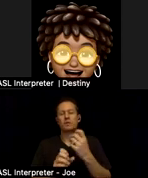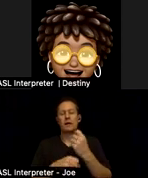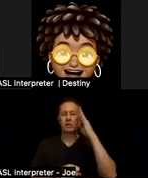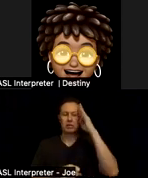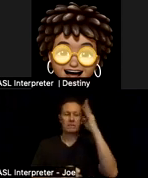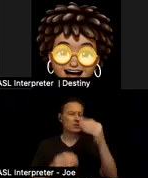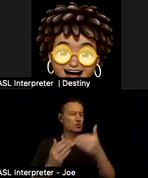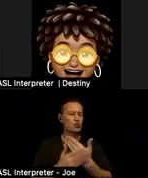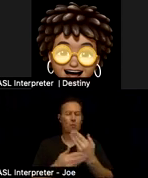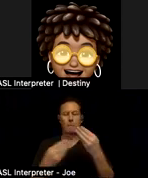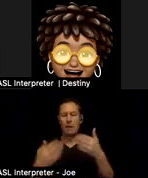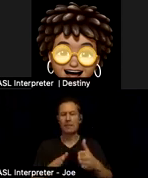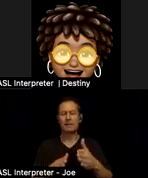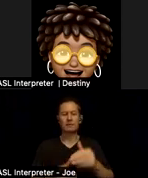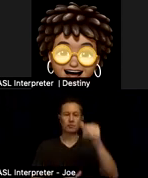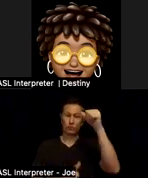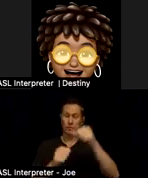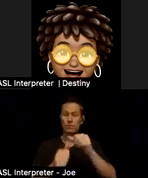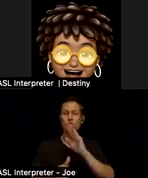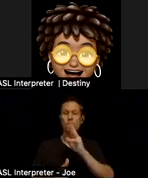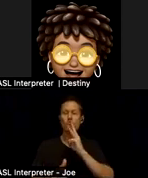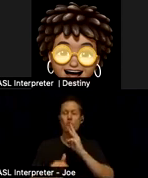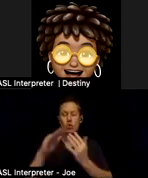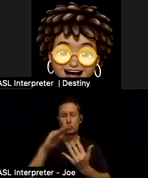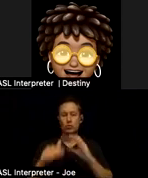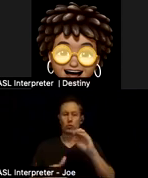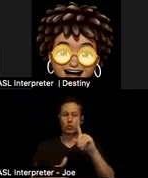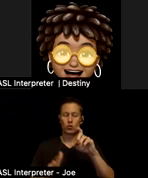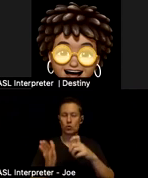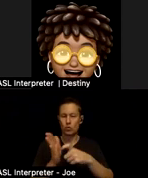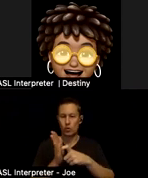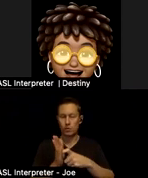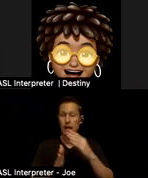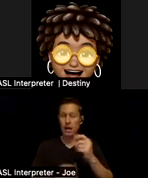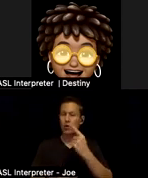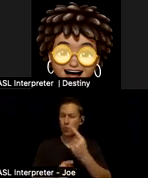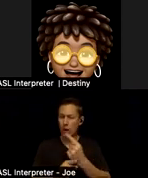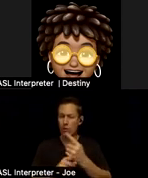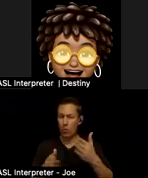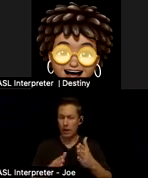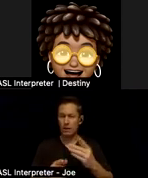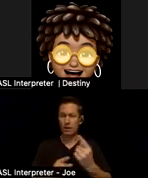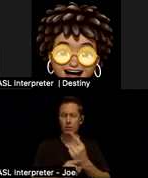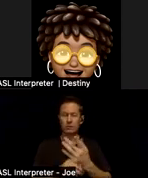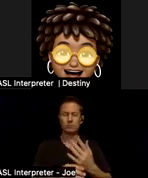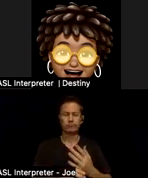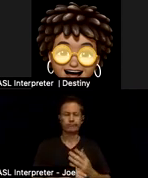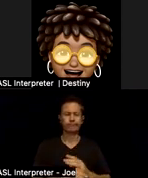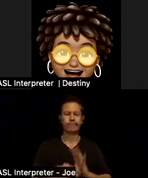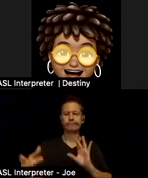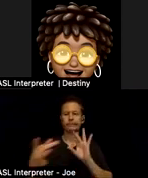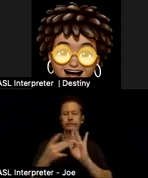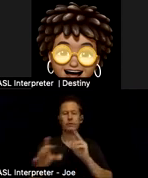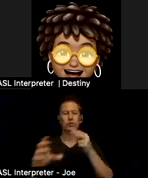heaters. Remember that code requirement and that there's a correct way to go about doing that. Stay connected, join